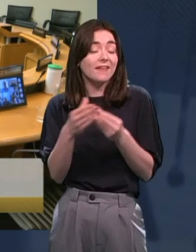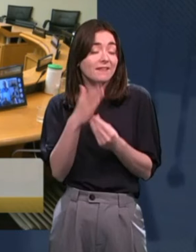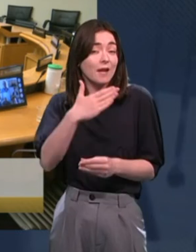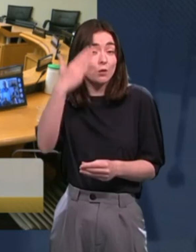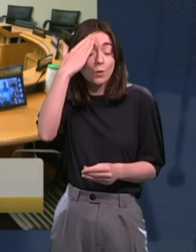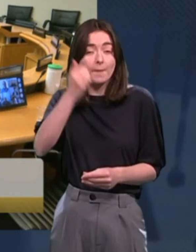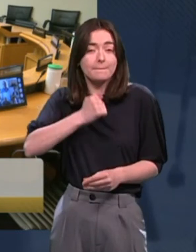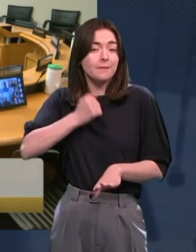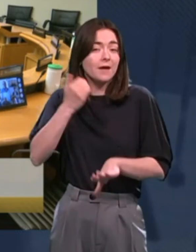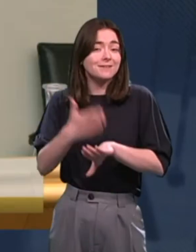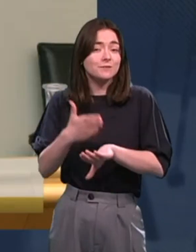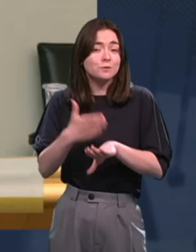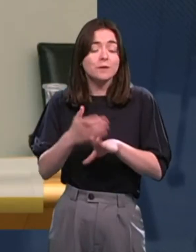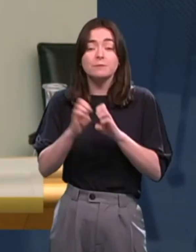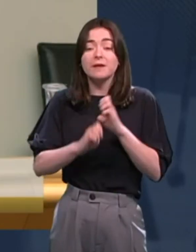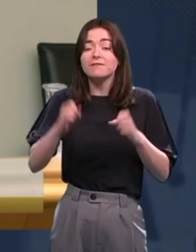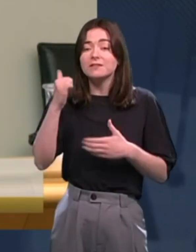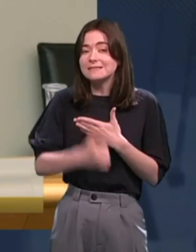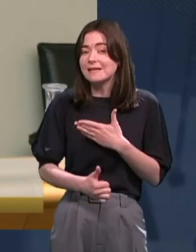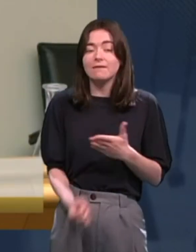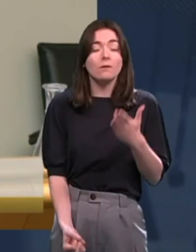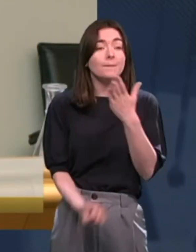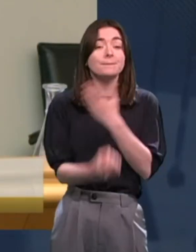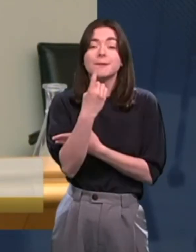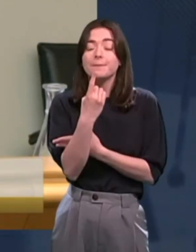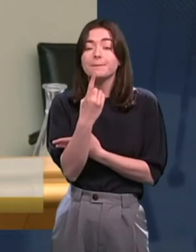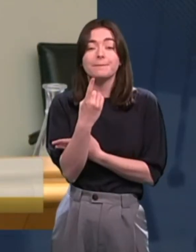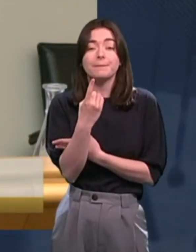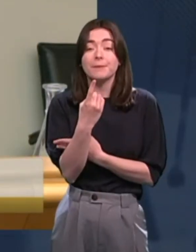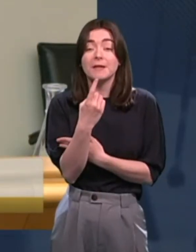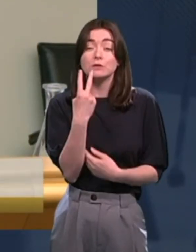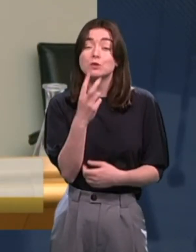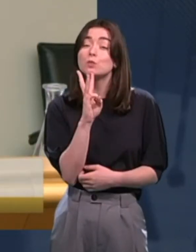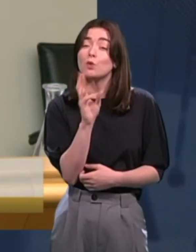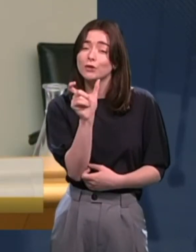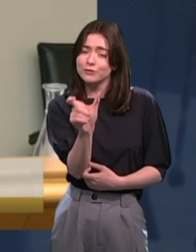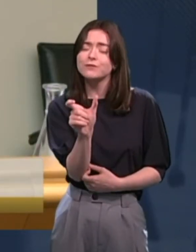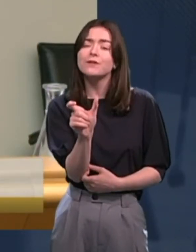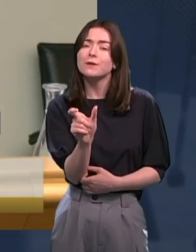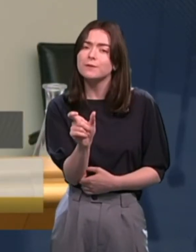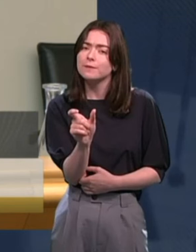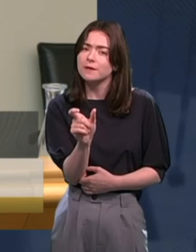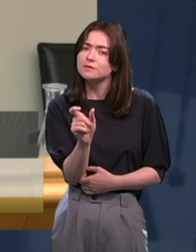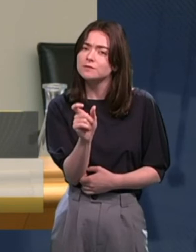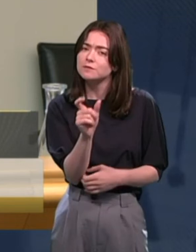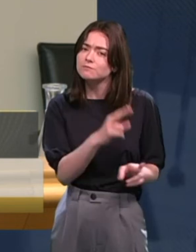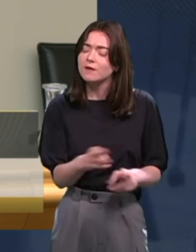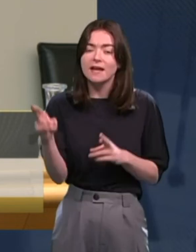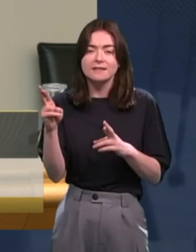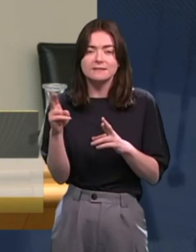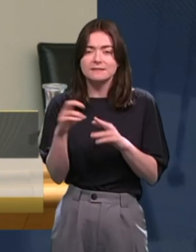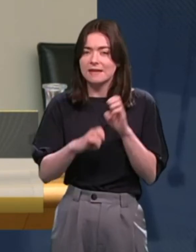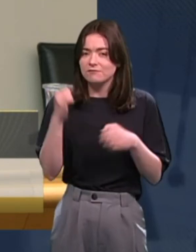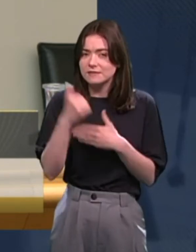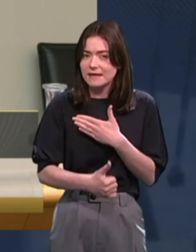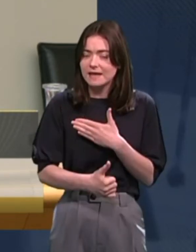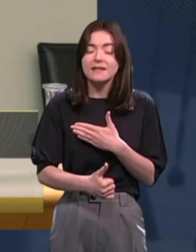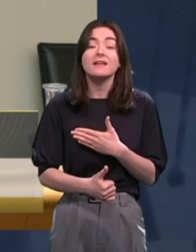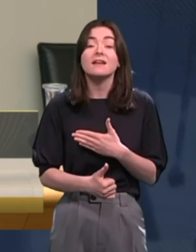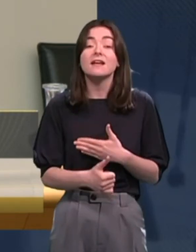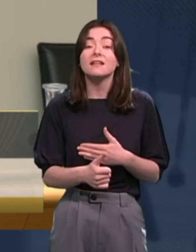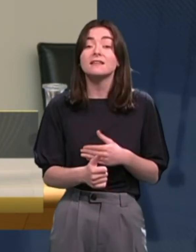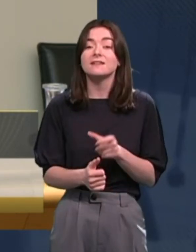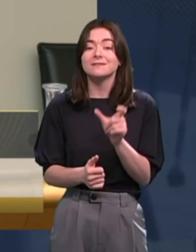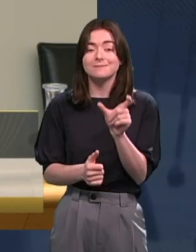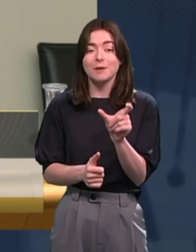in my job every day probably comes up, and there are two words that come up in conversation or when I'm speaking with my staff every day, and those two words